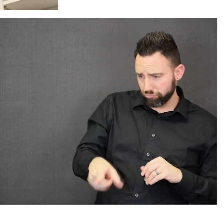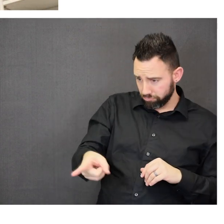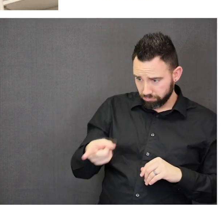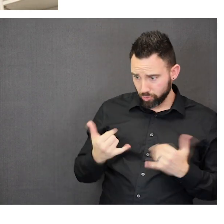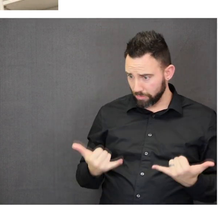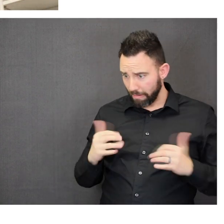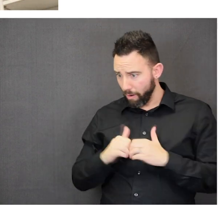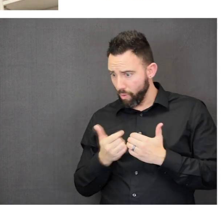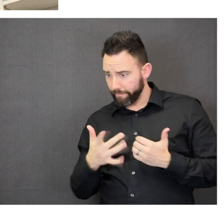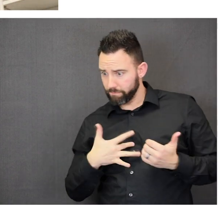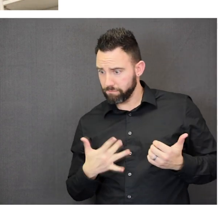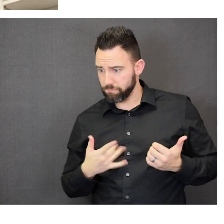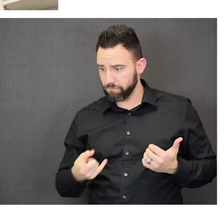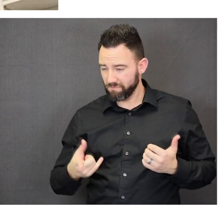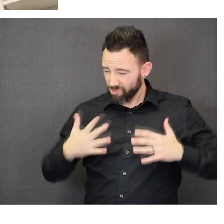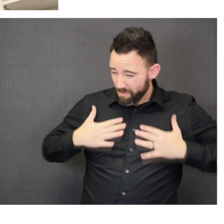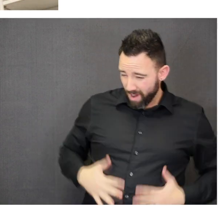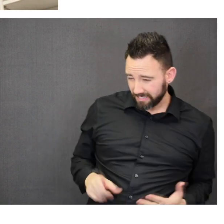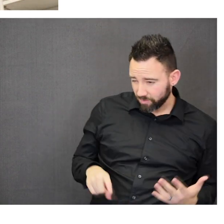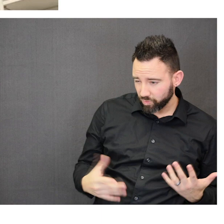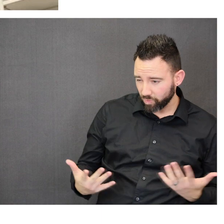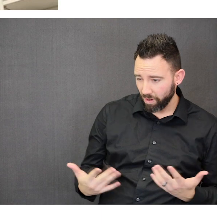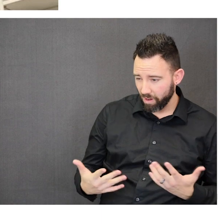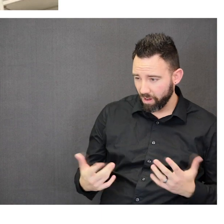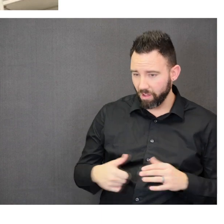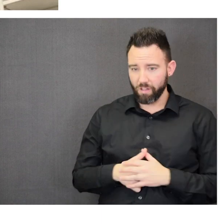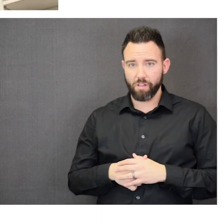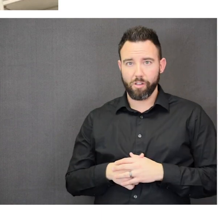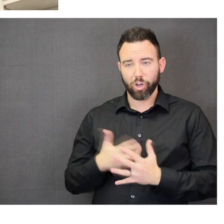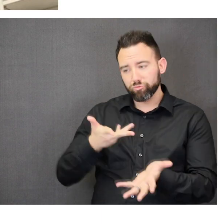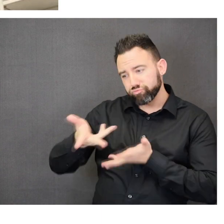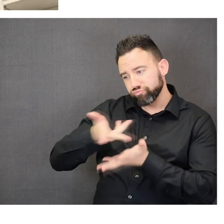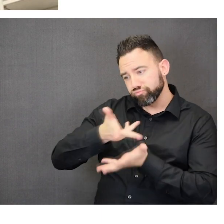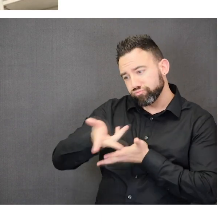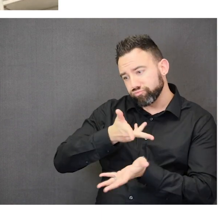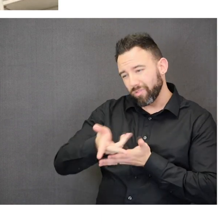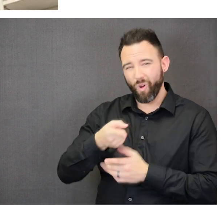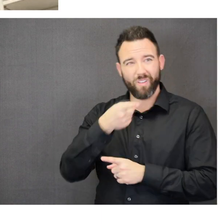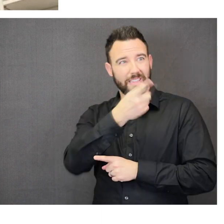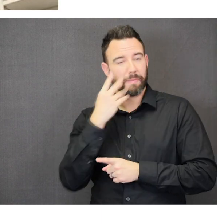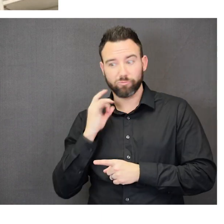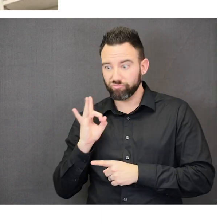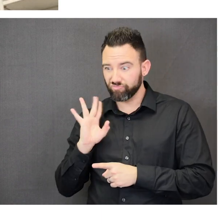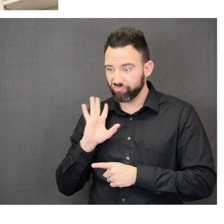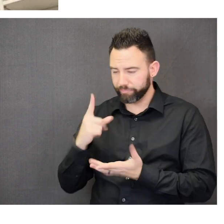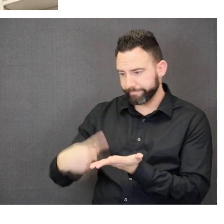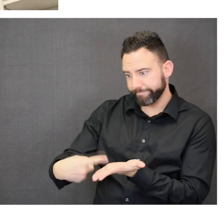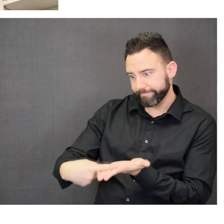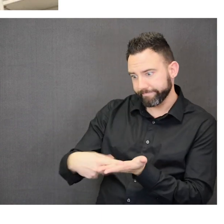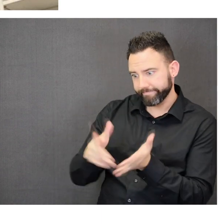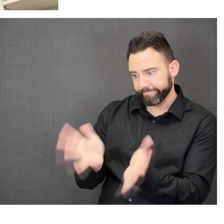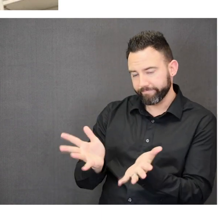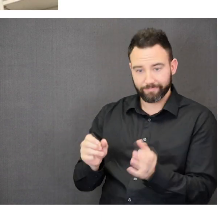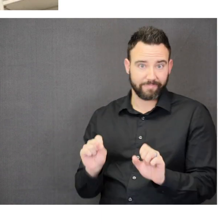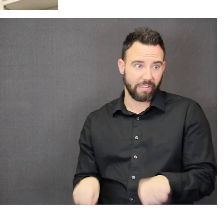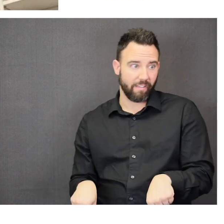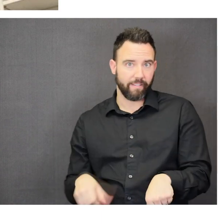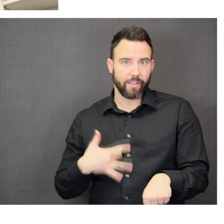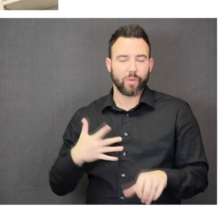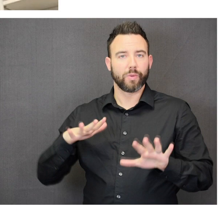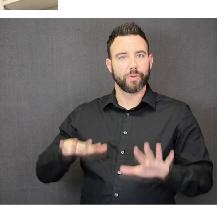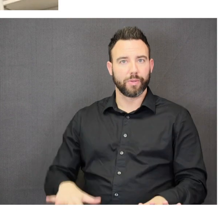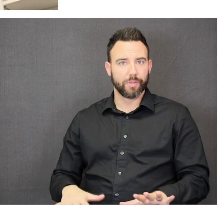in every day. How are you feeling? What's your body need? Creating time for conversation and sharing about what